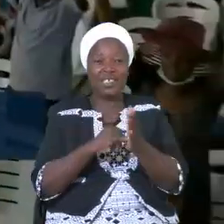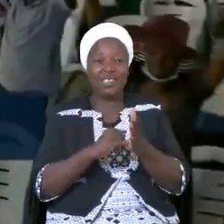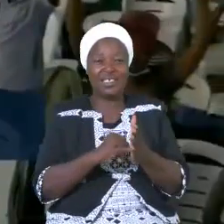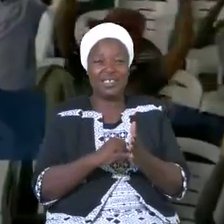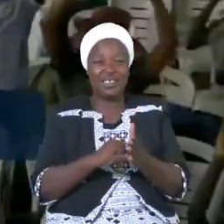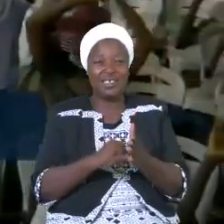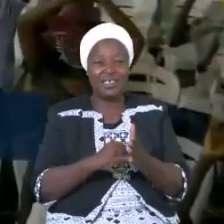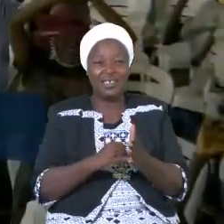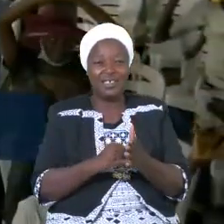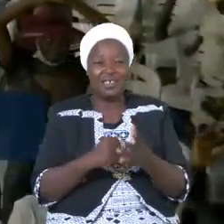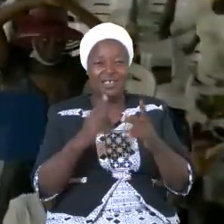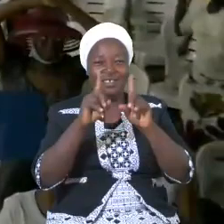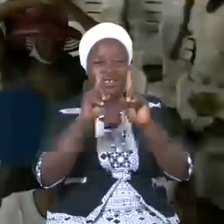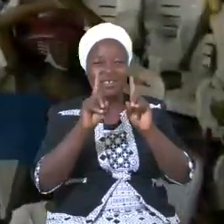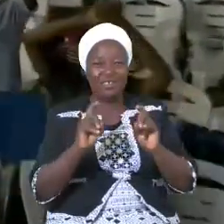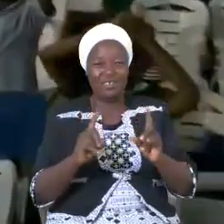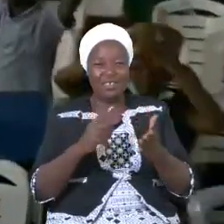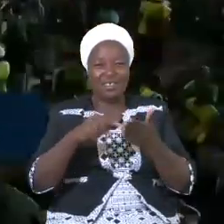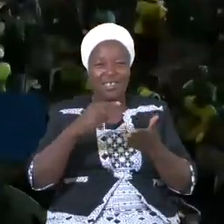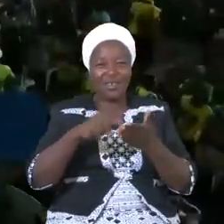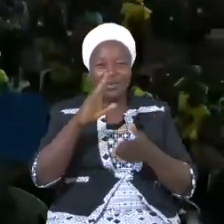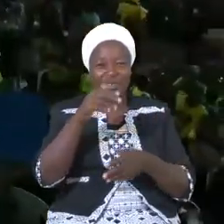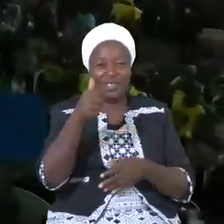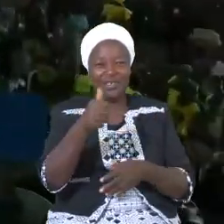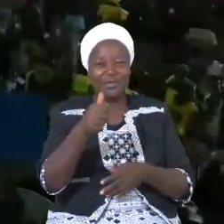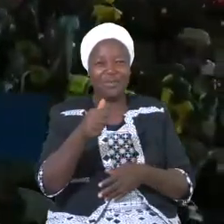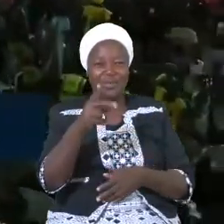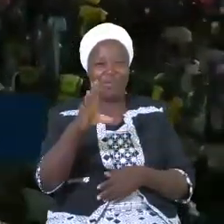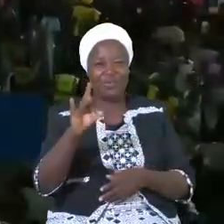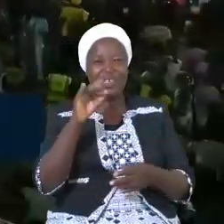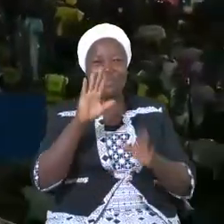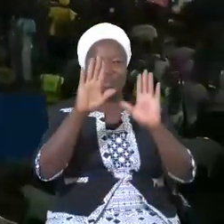take off yourself you'll find the miracle there